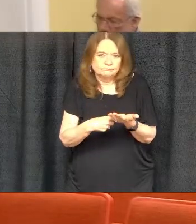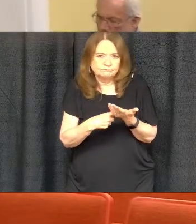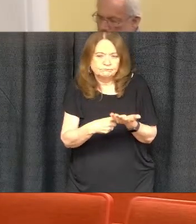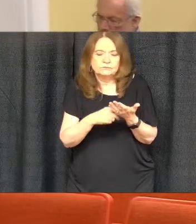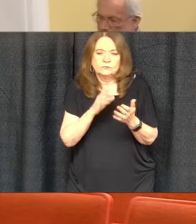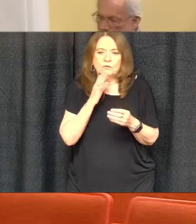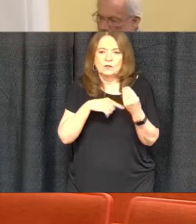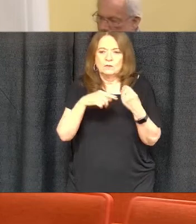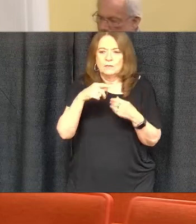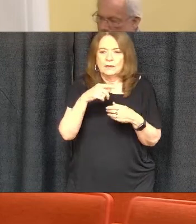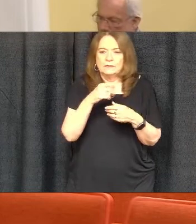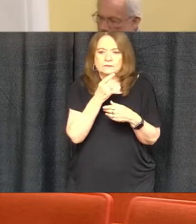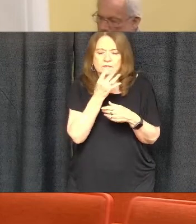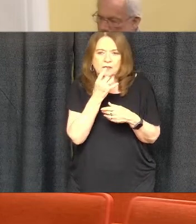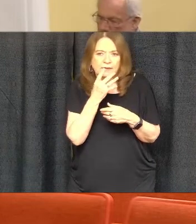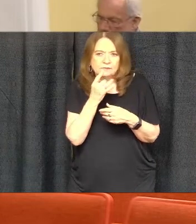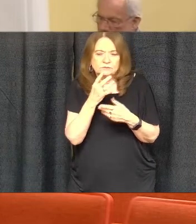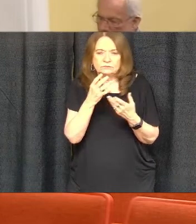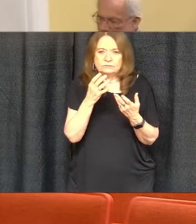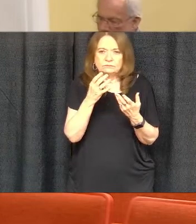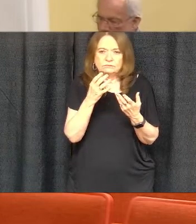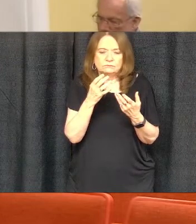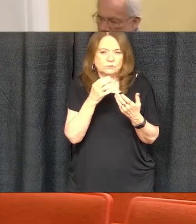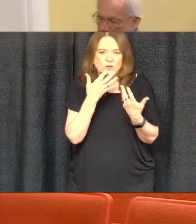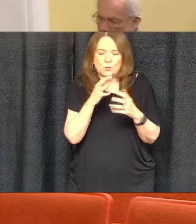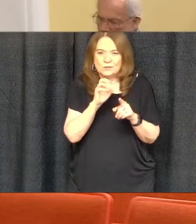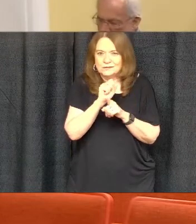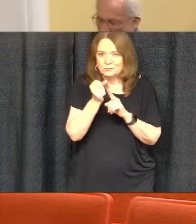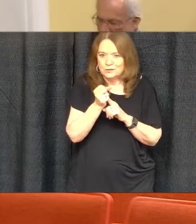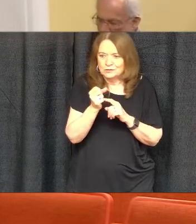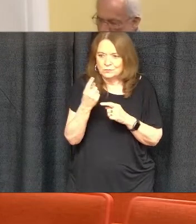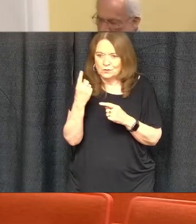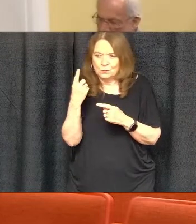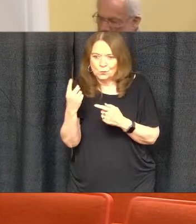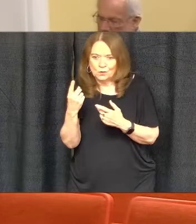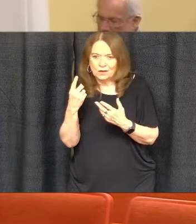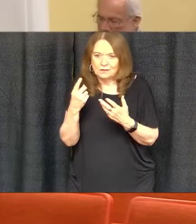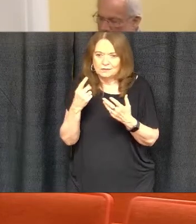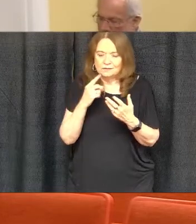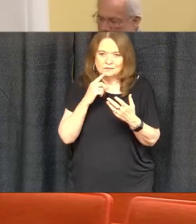signal out there, knowing that we don't want to get in a situation where one is freezing out the